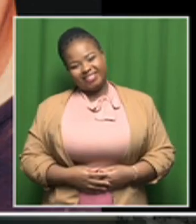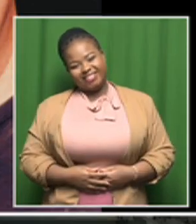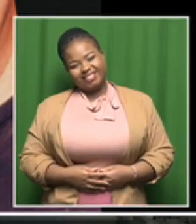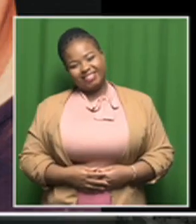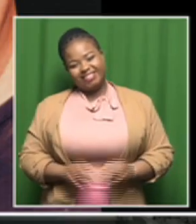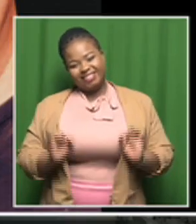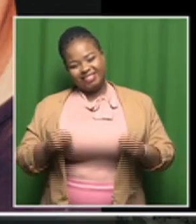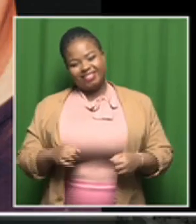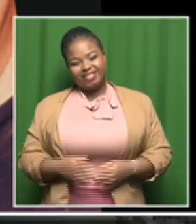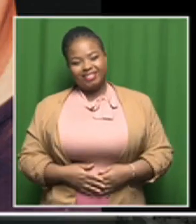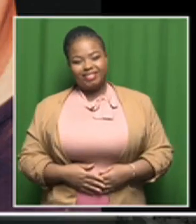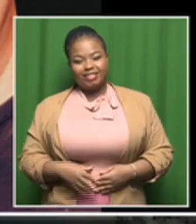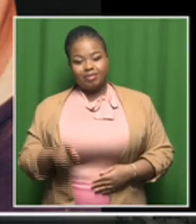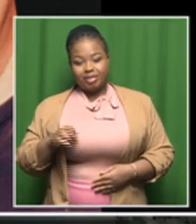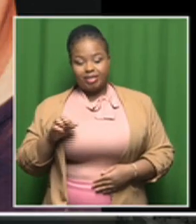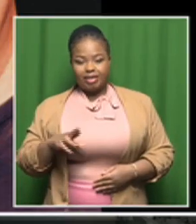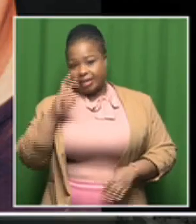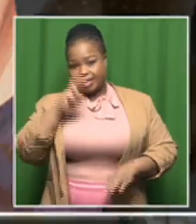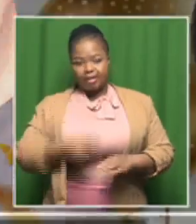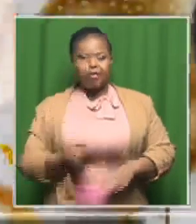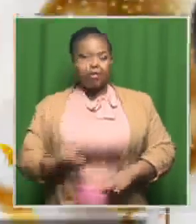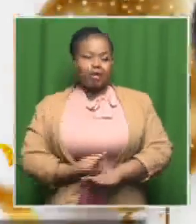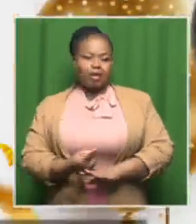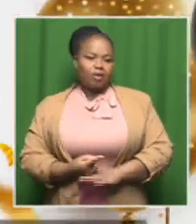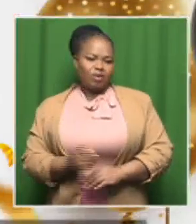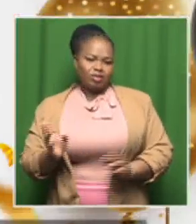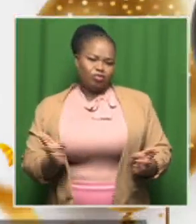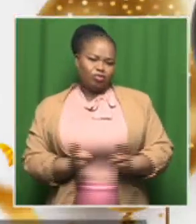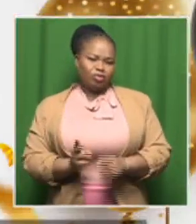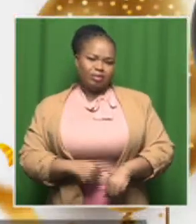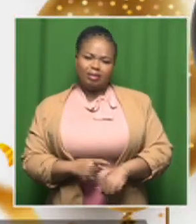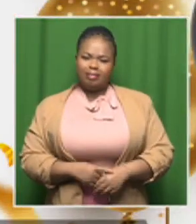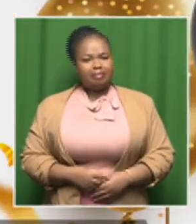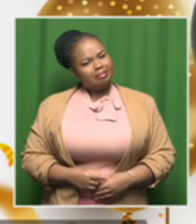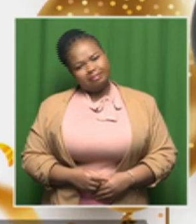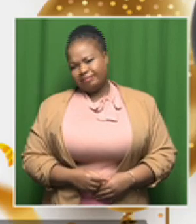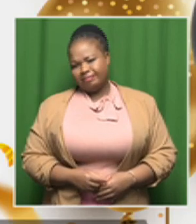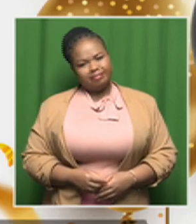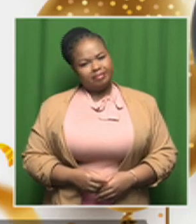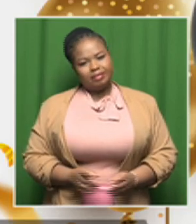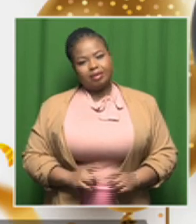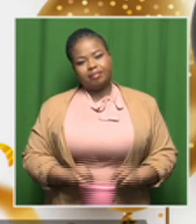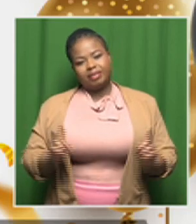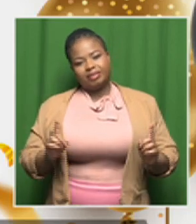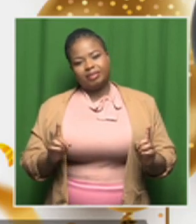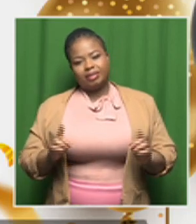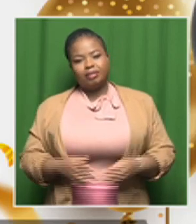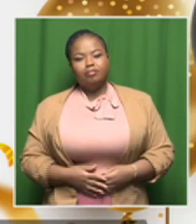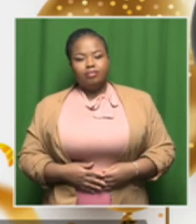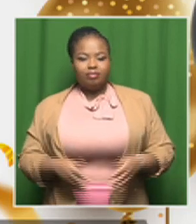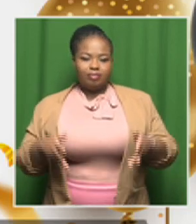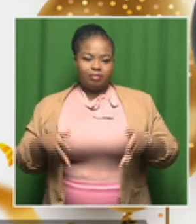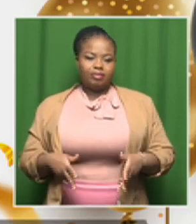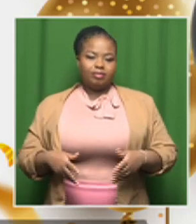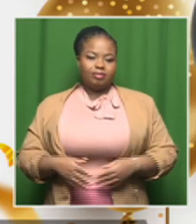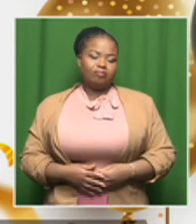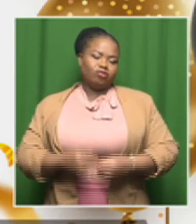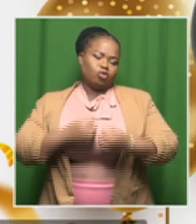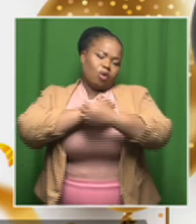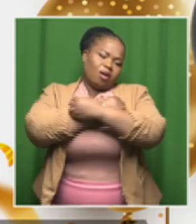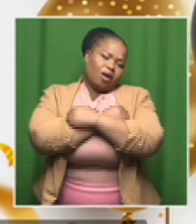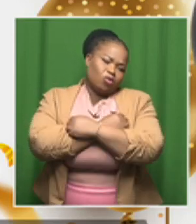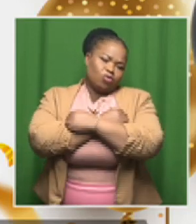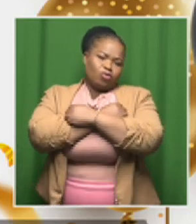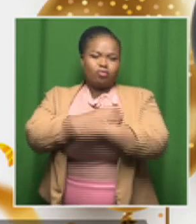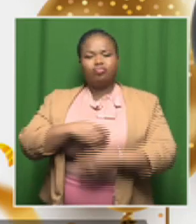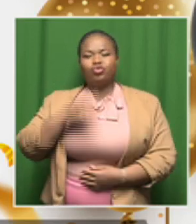Oh, Peter, I need an hour with you, not this little amount of time. An hour in studio to hug you and hold you